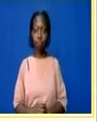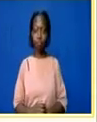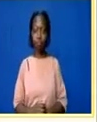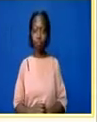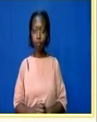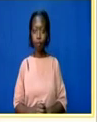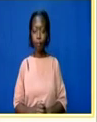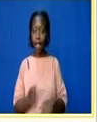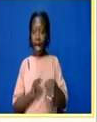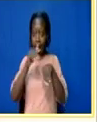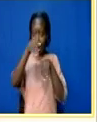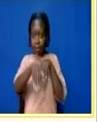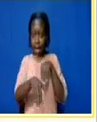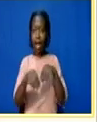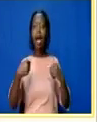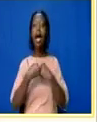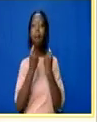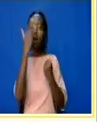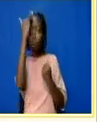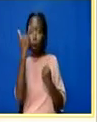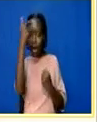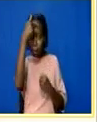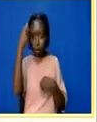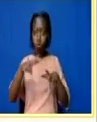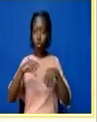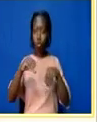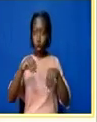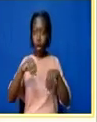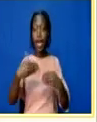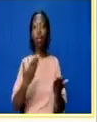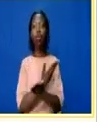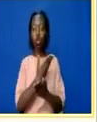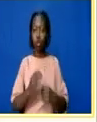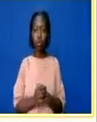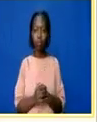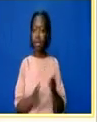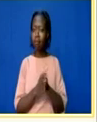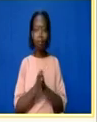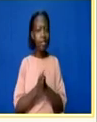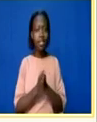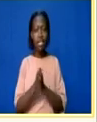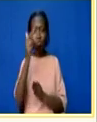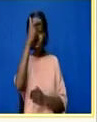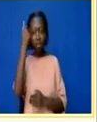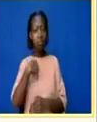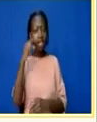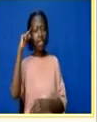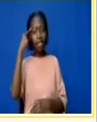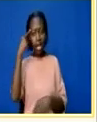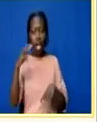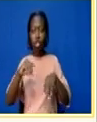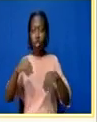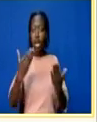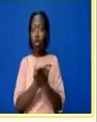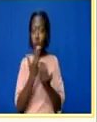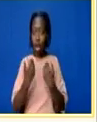Landslides occur as a result of soil erosion. Erosion. Okay, that's curious because I think among the soil erosions that we have